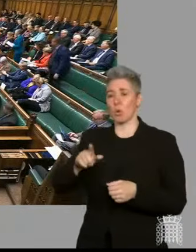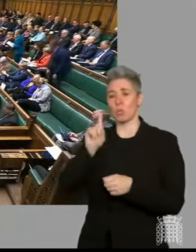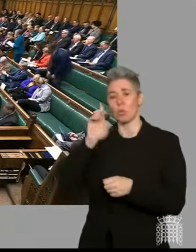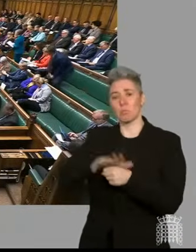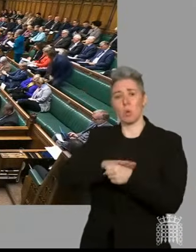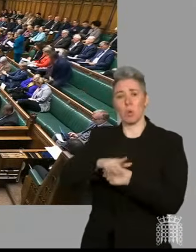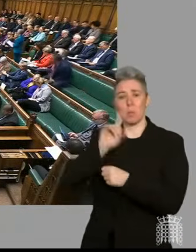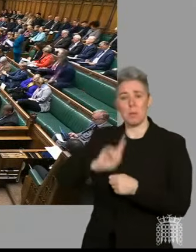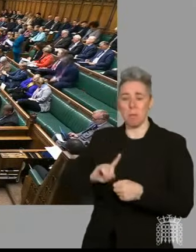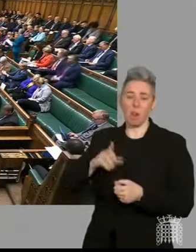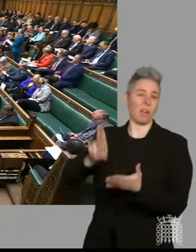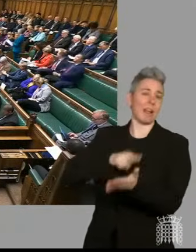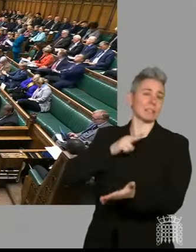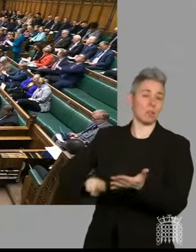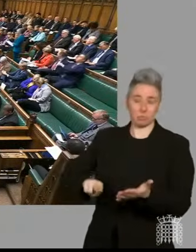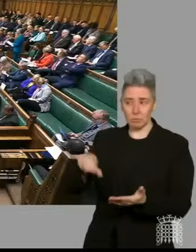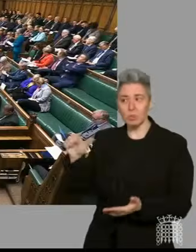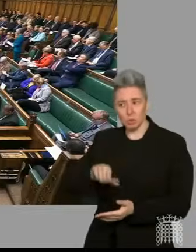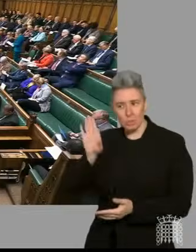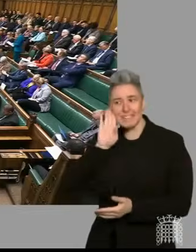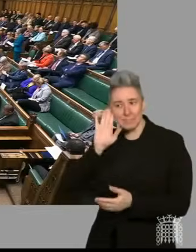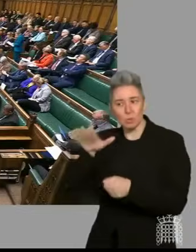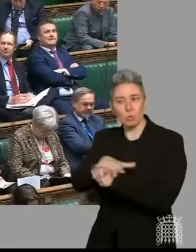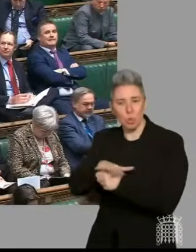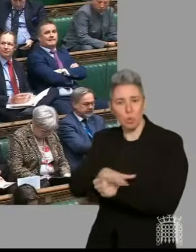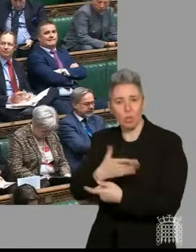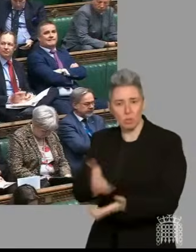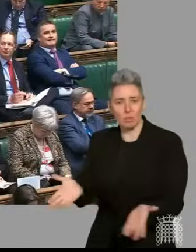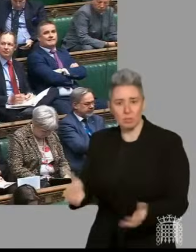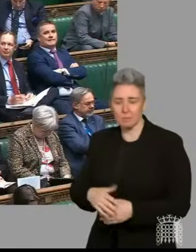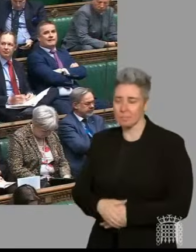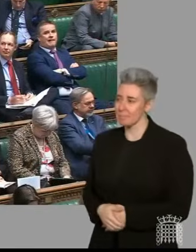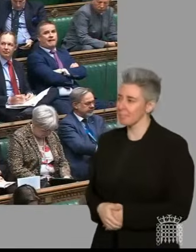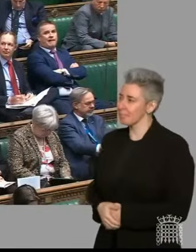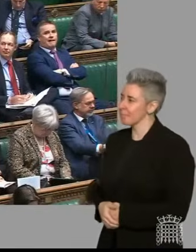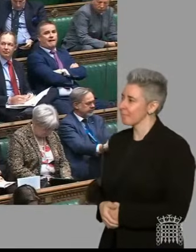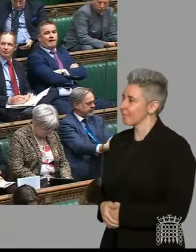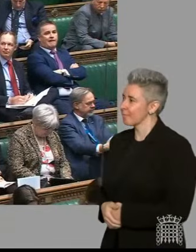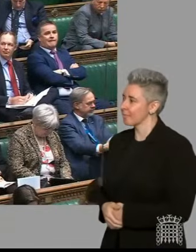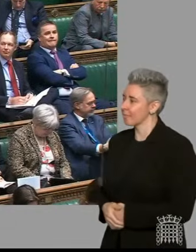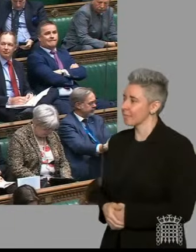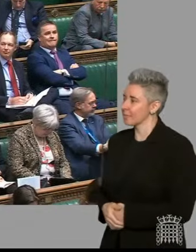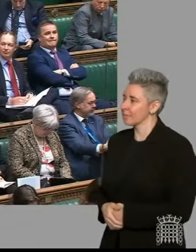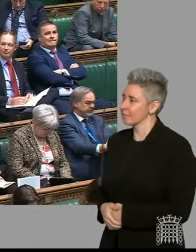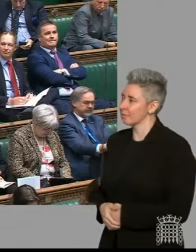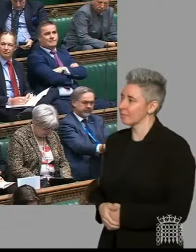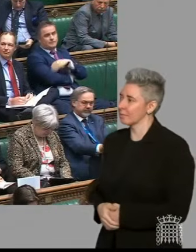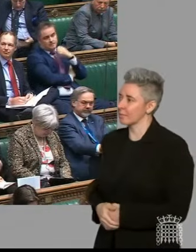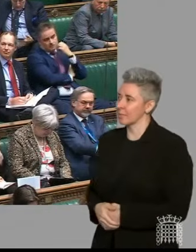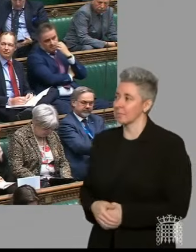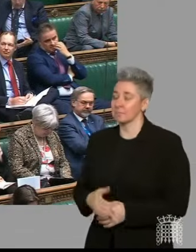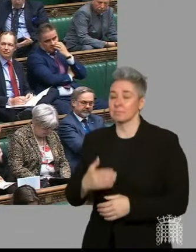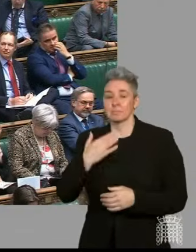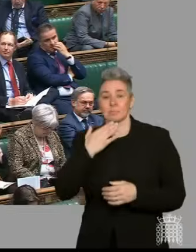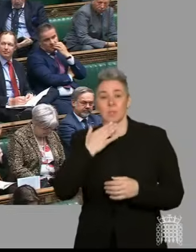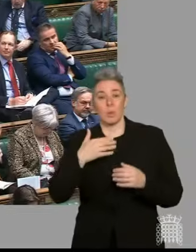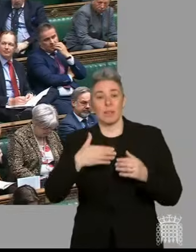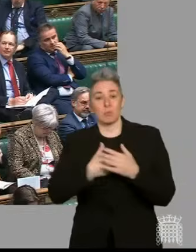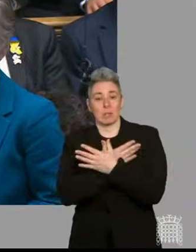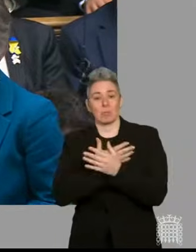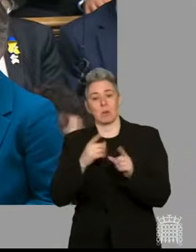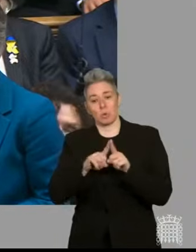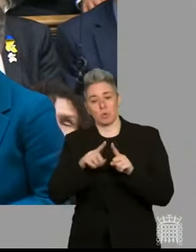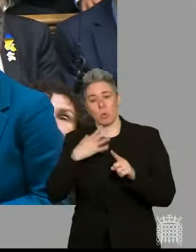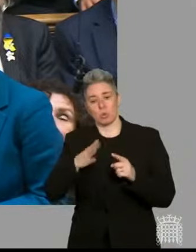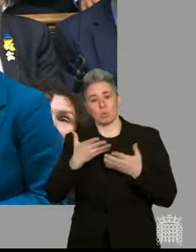Thank you, Mr. Speaker. On behalf of the Liberal Democrats, may I also offer our condolences to the friends and family of the late Lord Frank Field and to wish a happy Passover